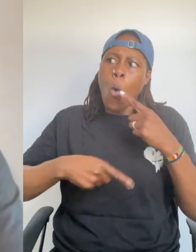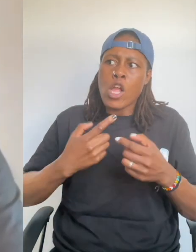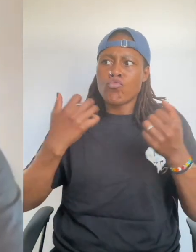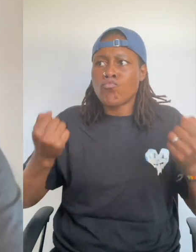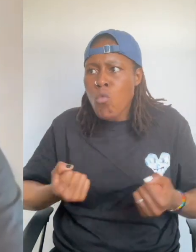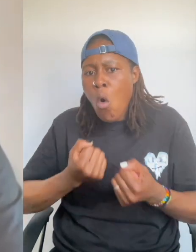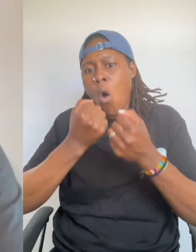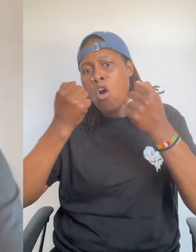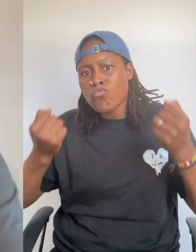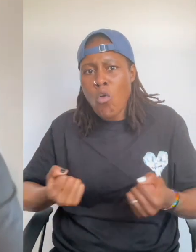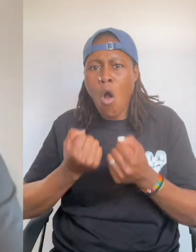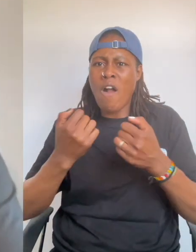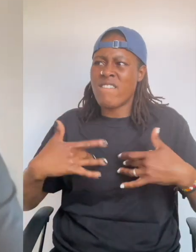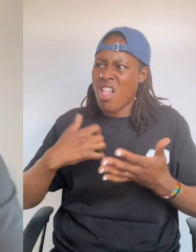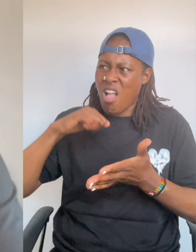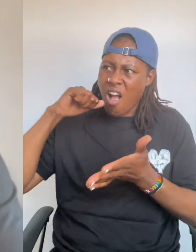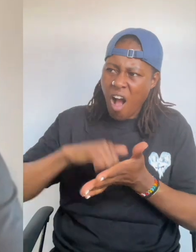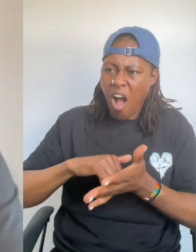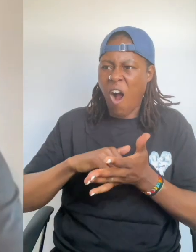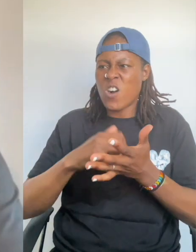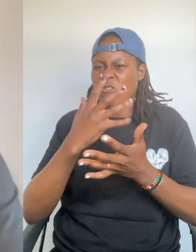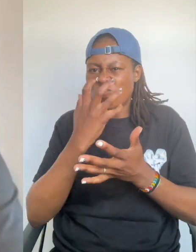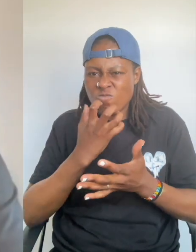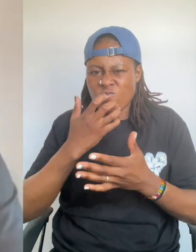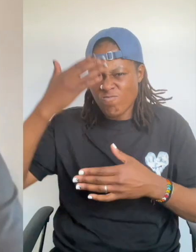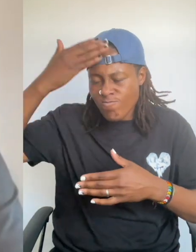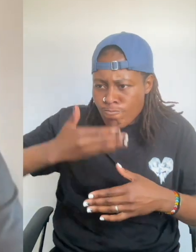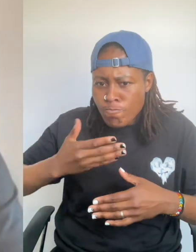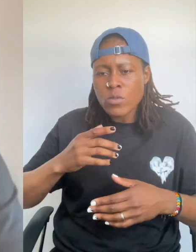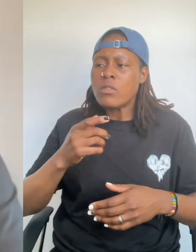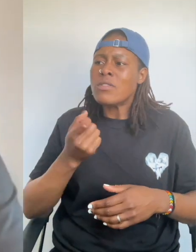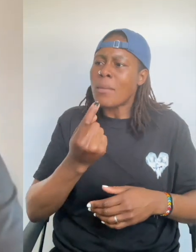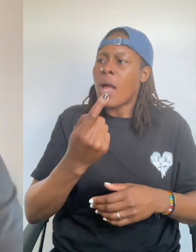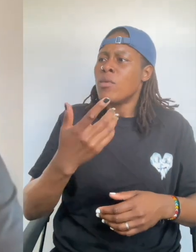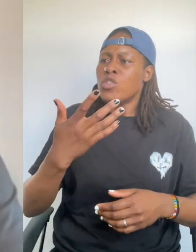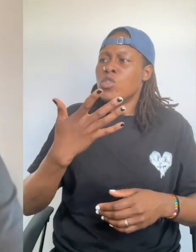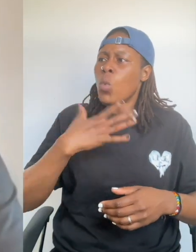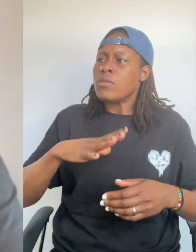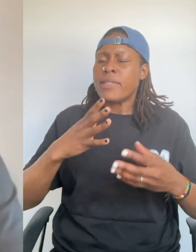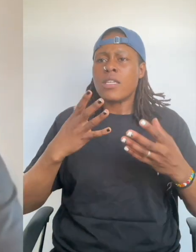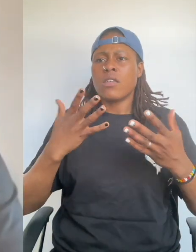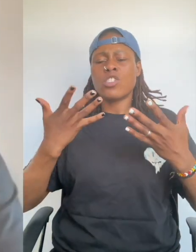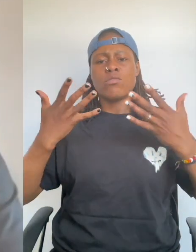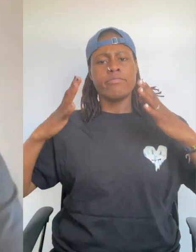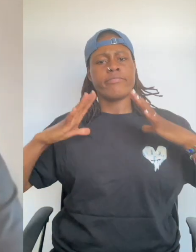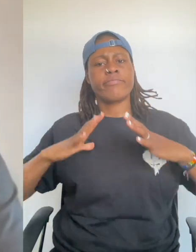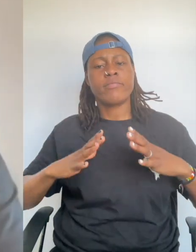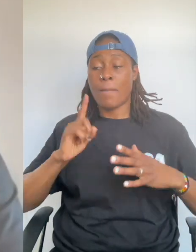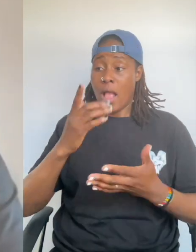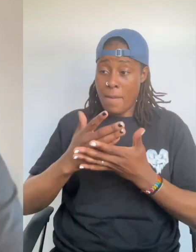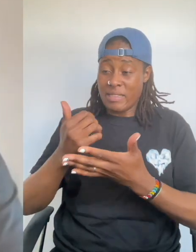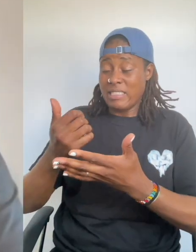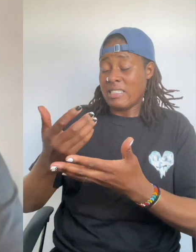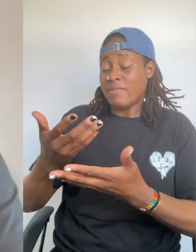Like, you don't want to have to be hardened in life. You do want to just be. But it's definitely given me a lot of